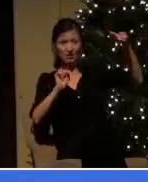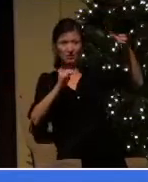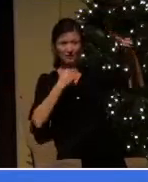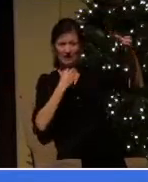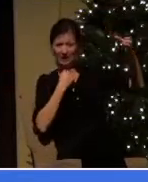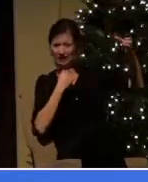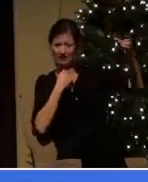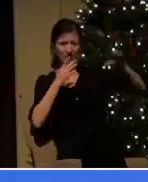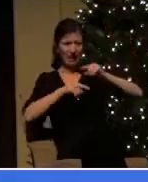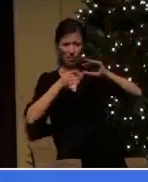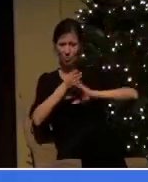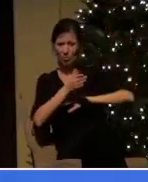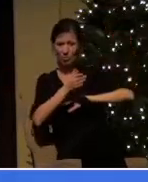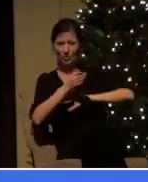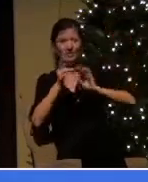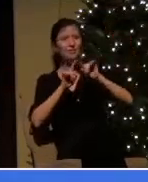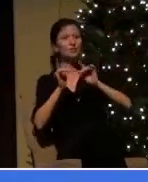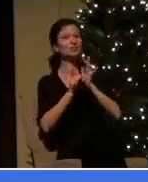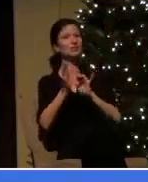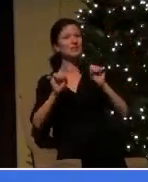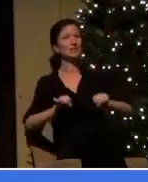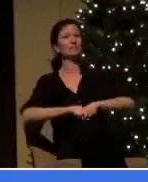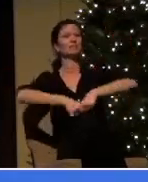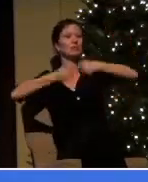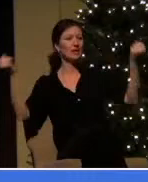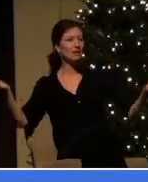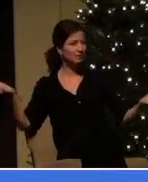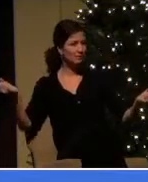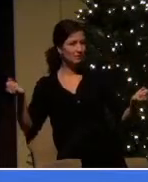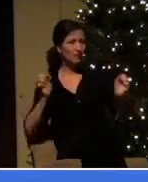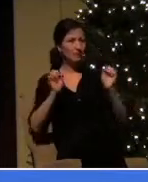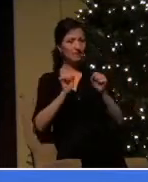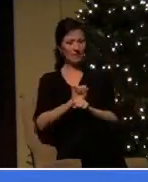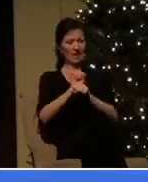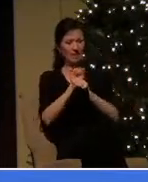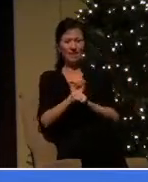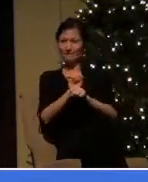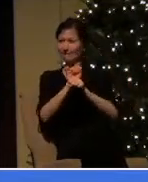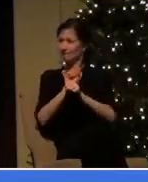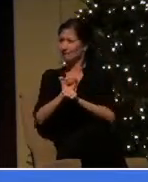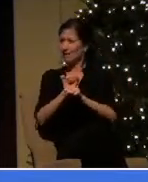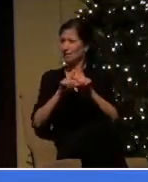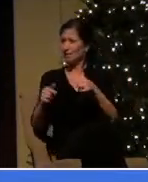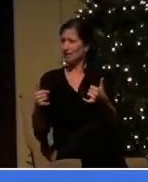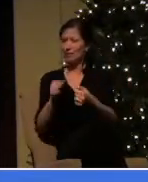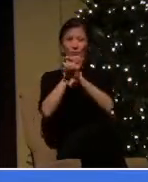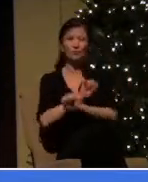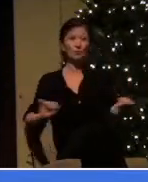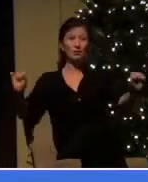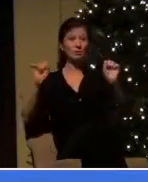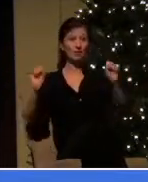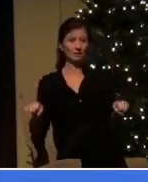news of Jesus Christ, that he's come to set the captives free so that we can live for the praise of his glory. And